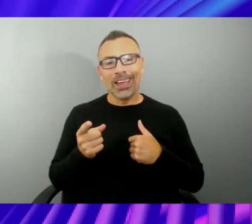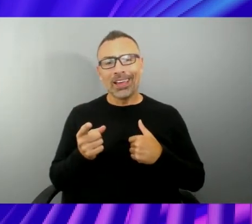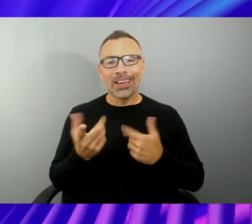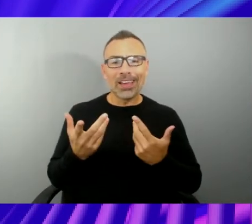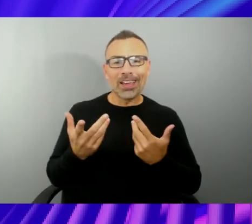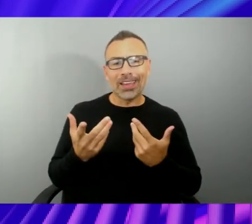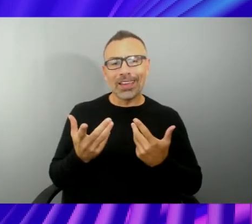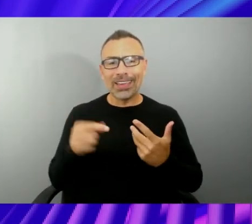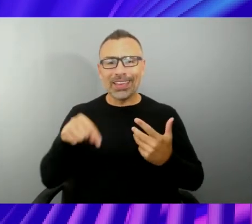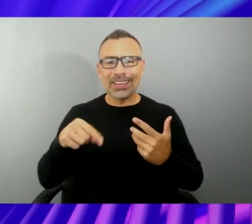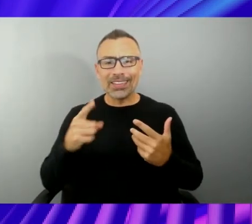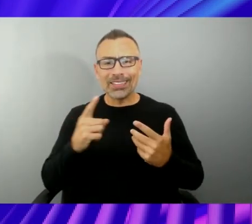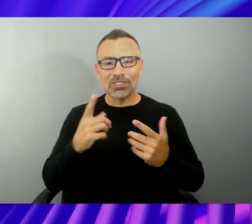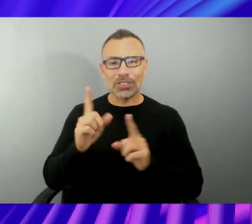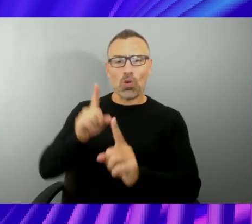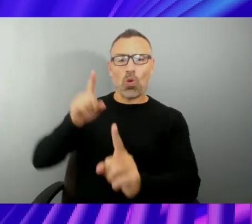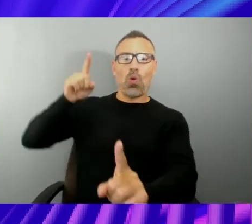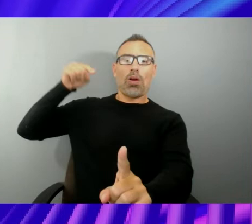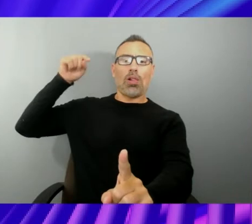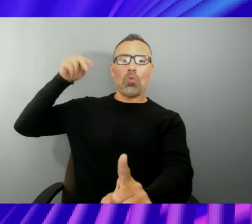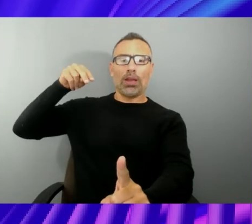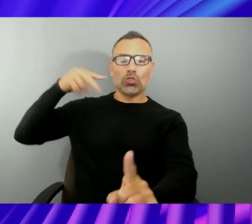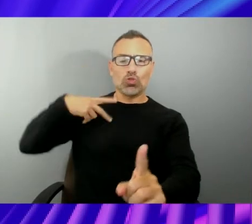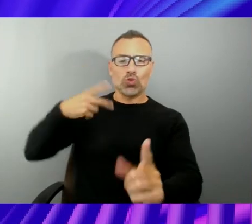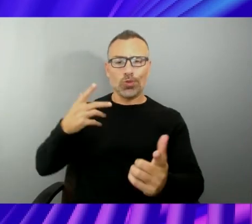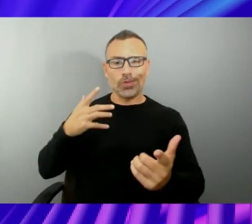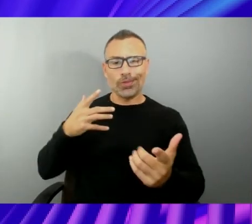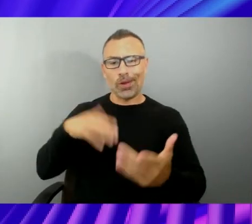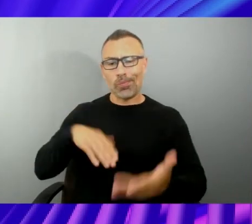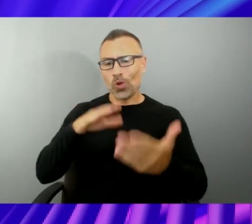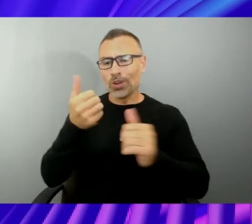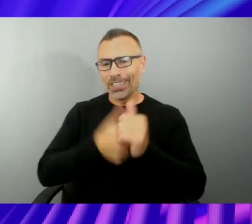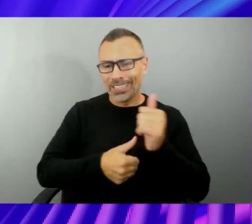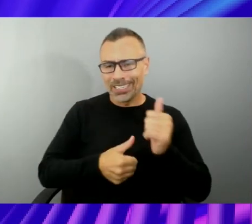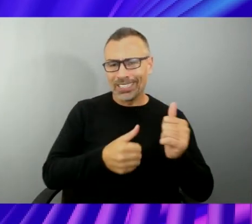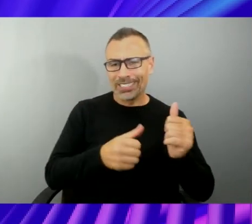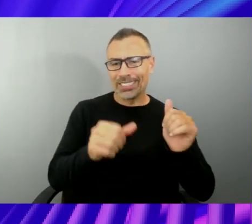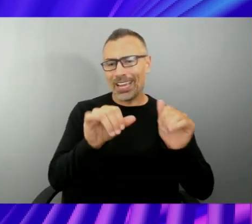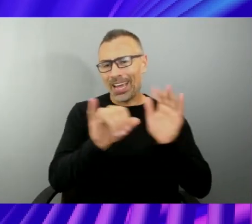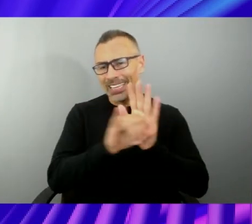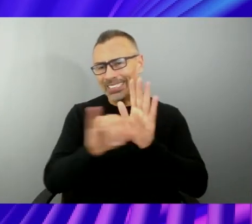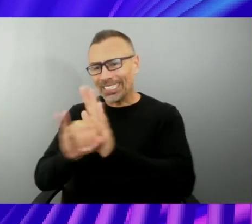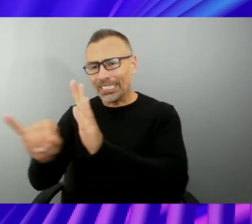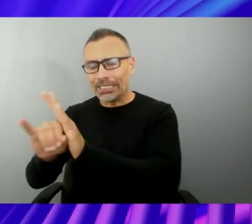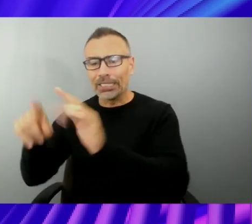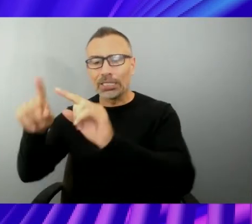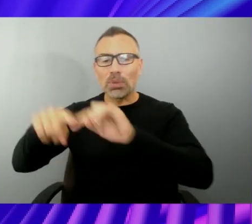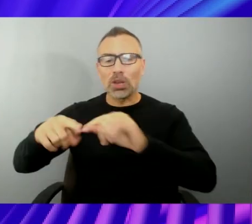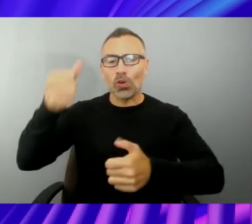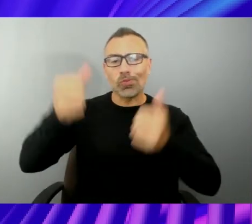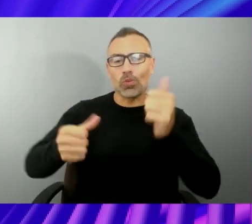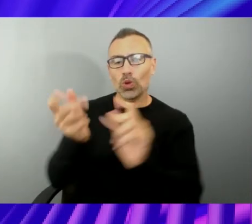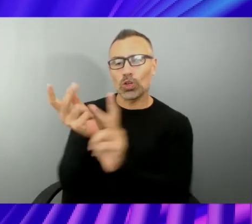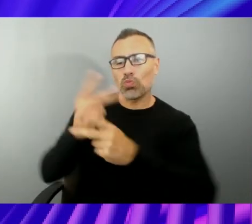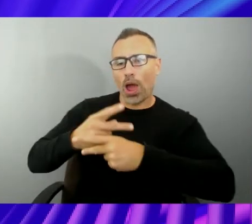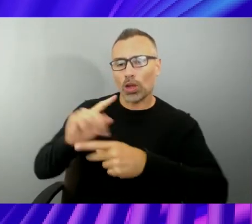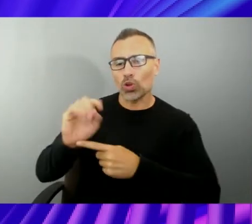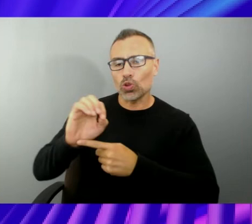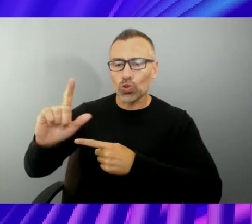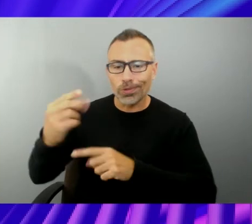approach each identity provider. Yeah, whatever identity provider customers are using, and you don't need to duplicate your